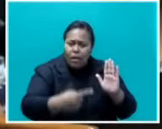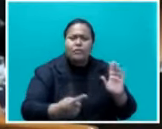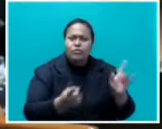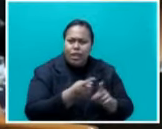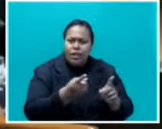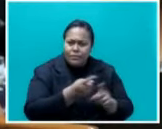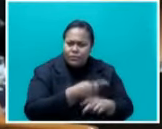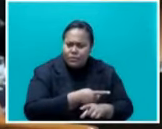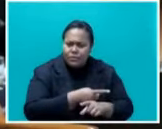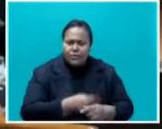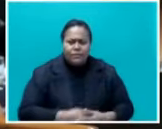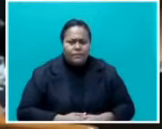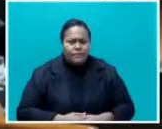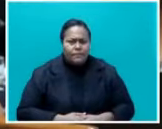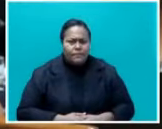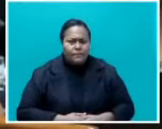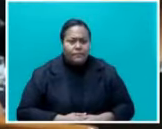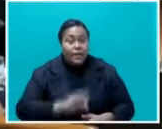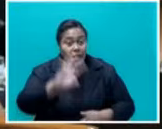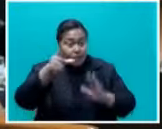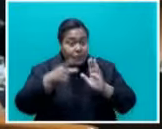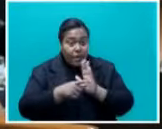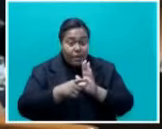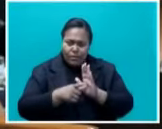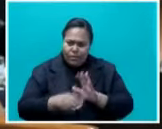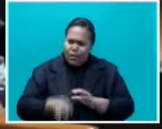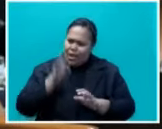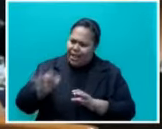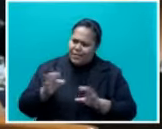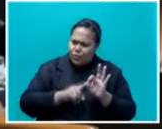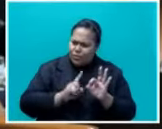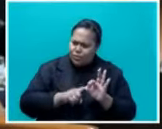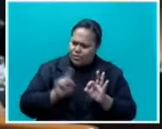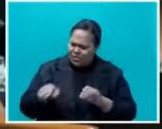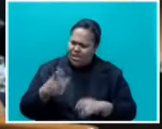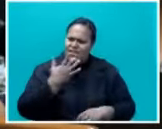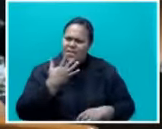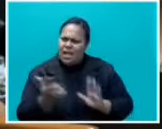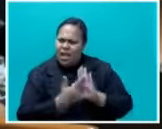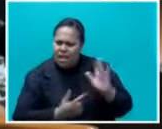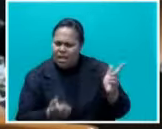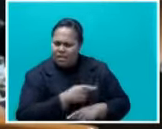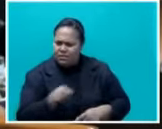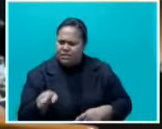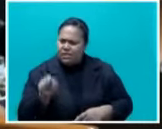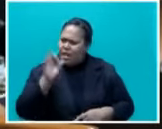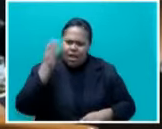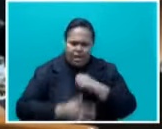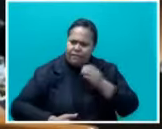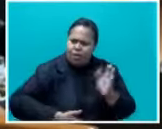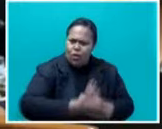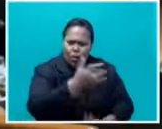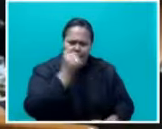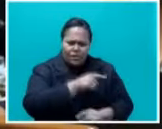time they were shown the faults in the law, So instead of going back to the people and having a much more